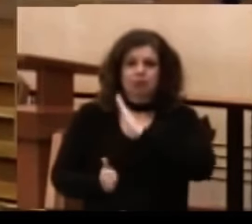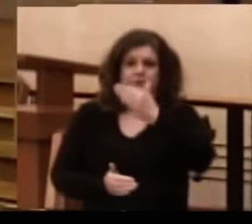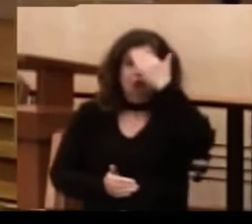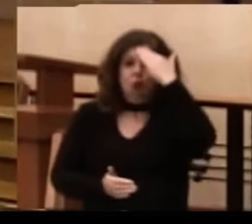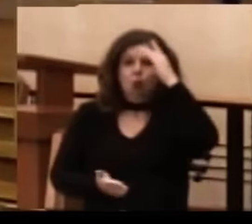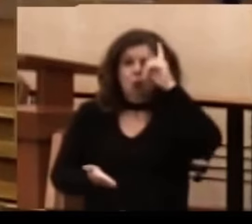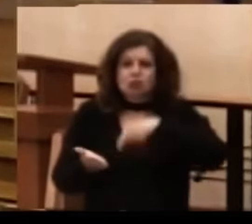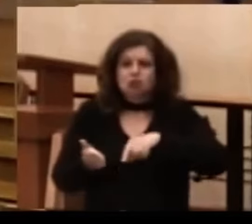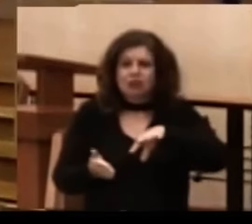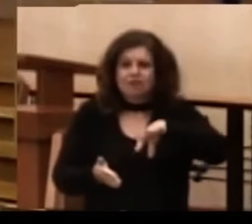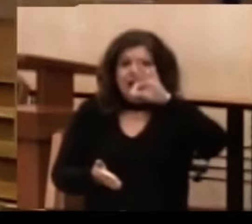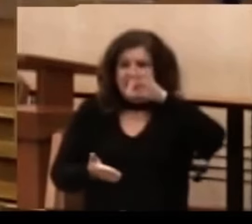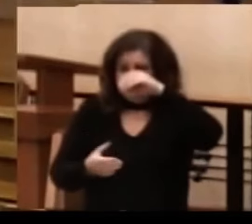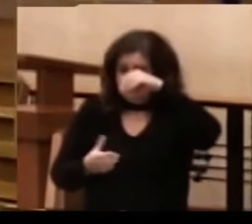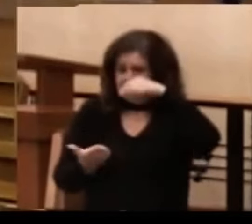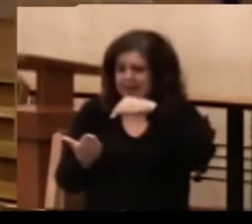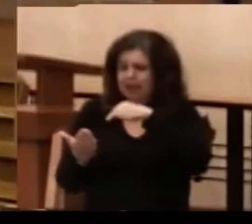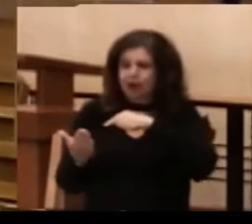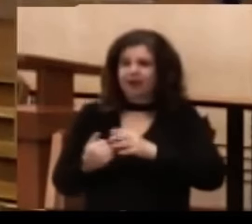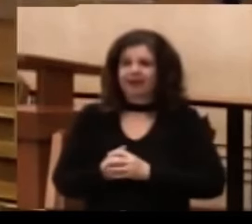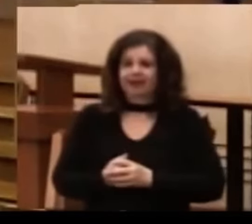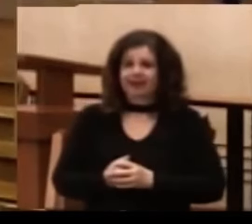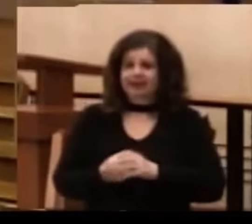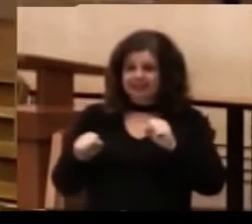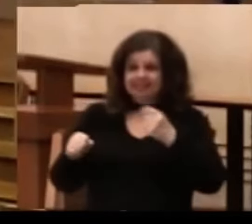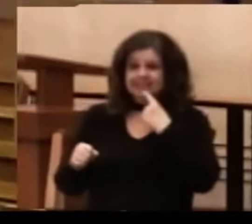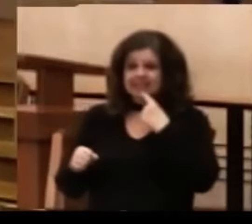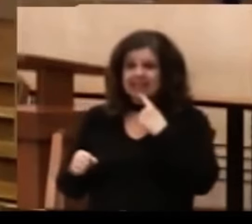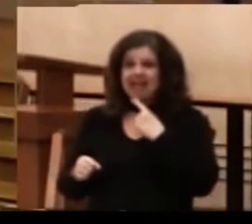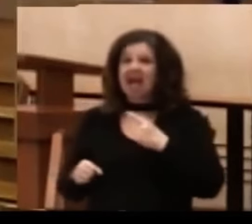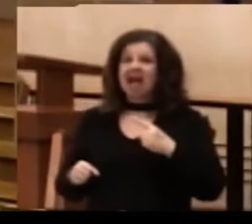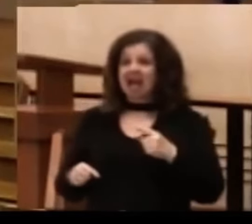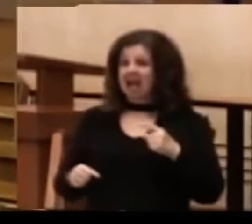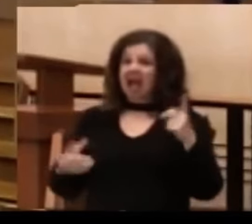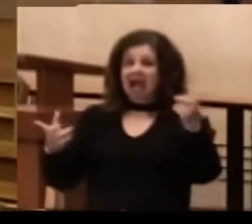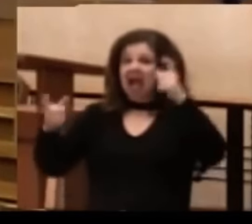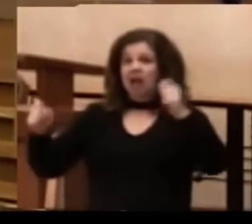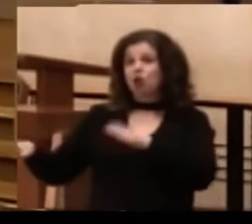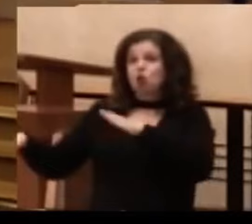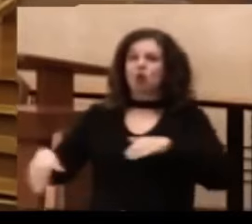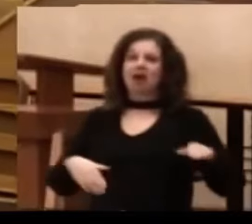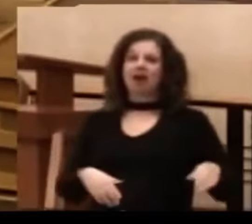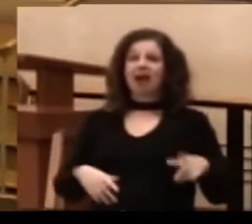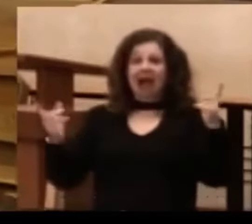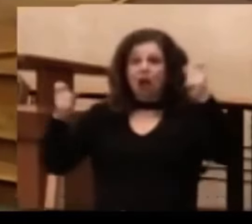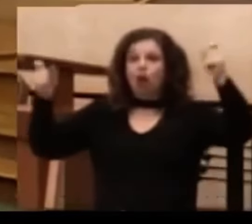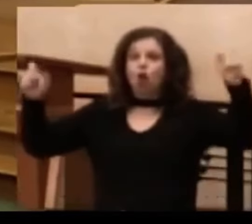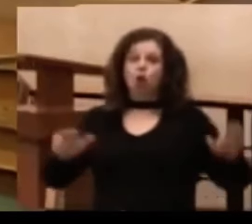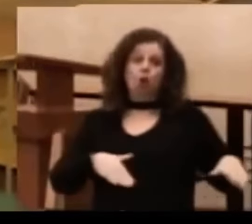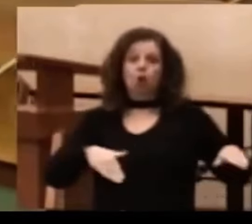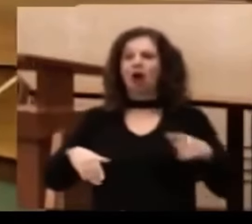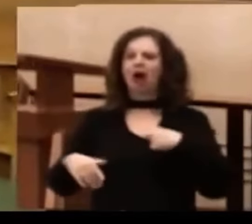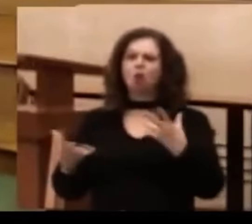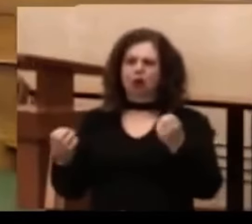there. Can I get a Honolulu to that? Ooh, Honolulu. I want to go